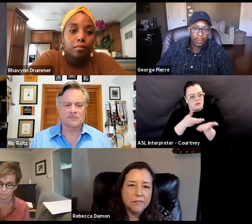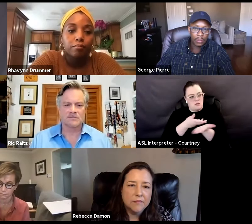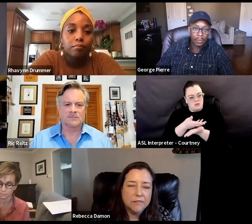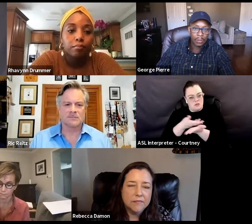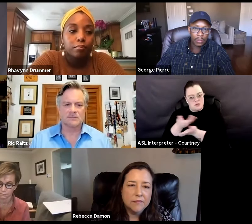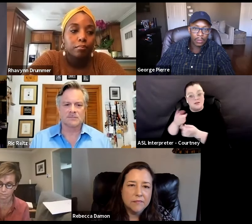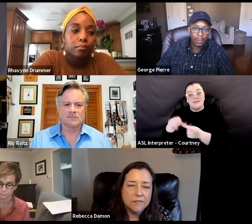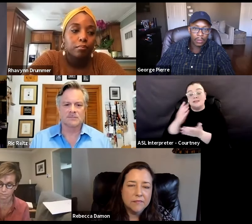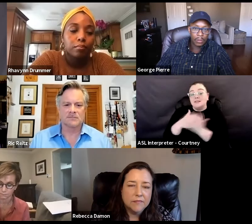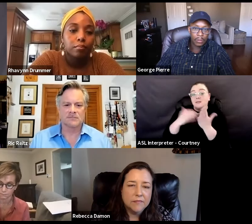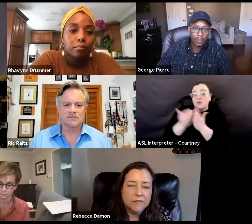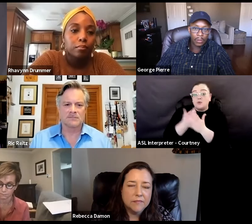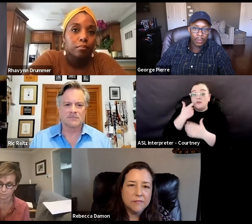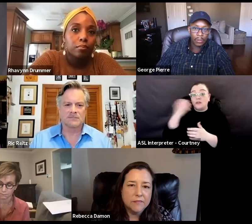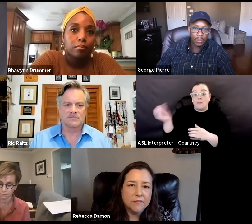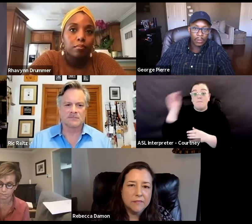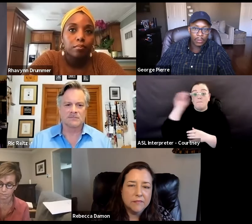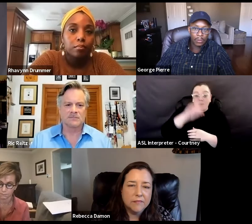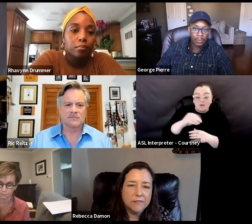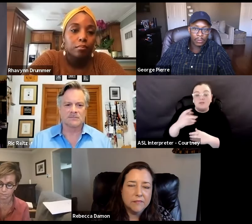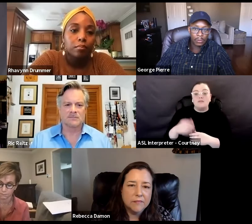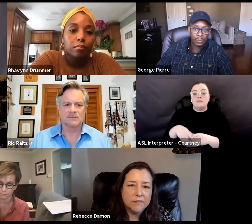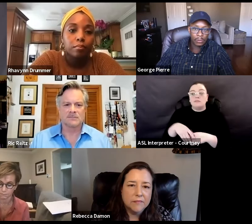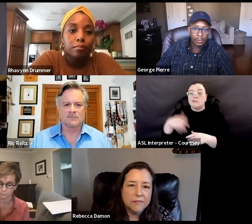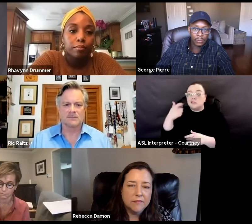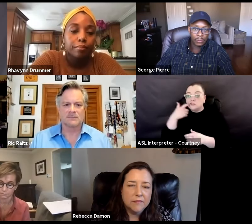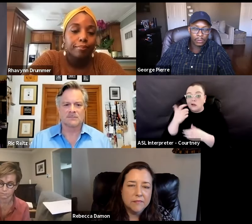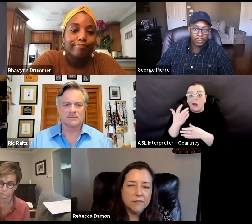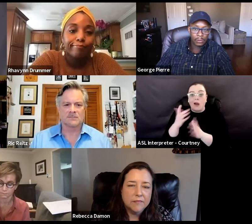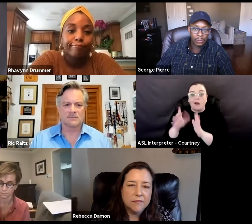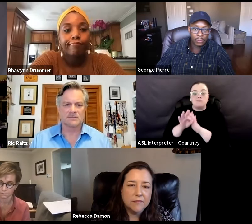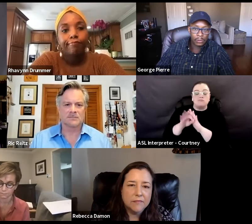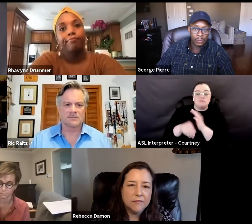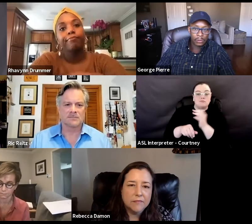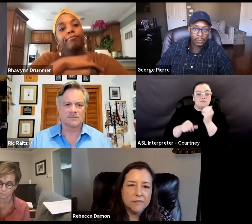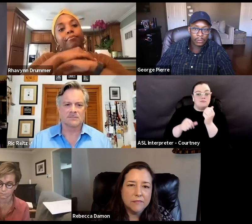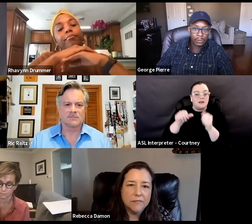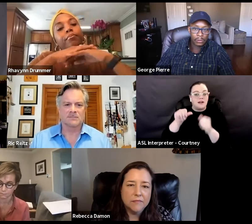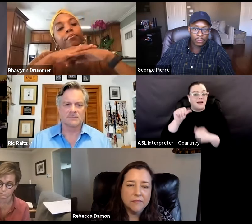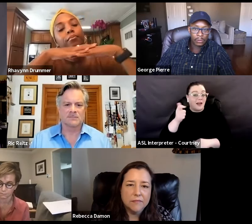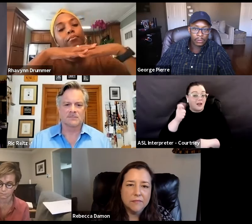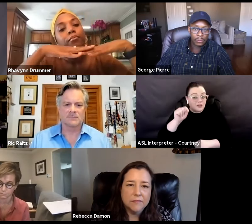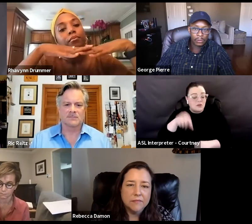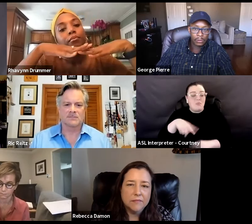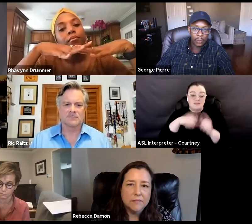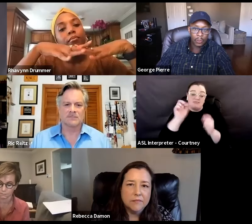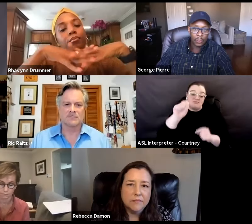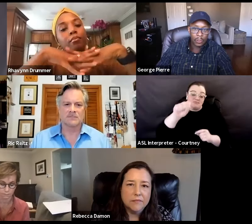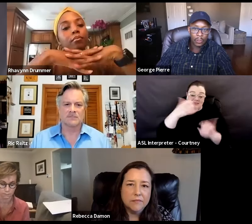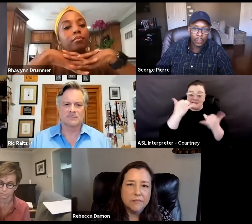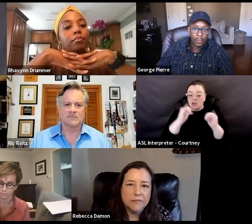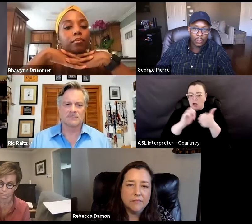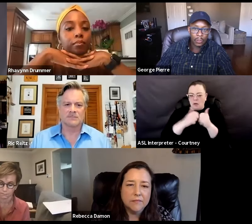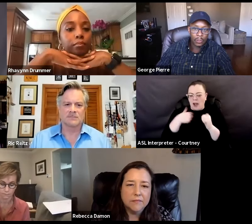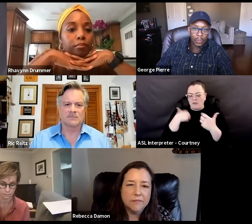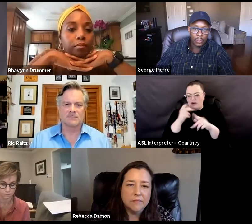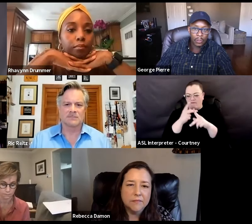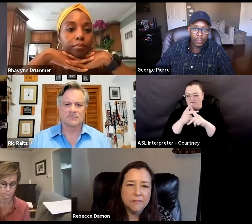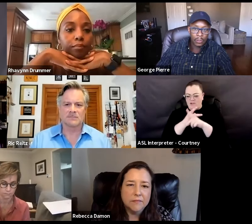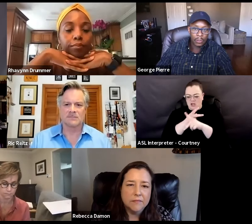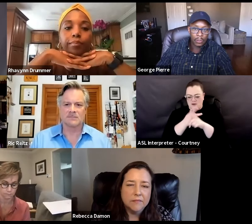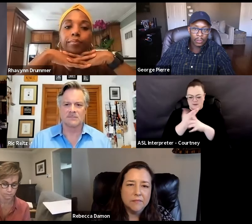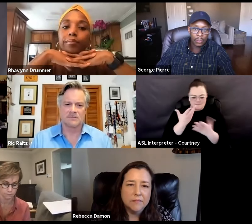have picked up representation. But it is still a problem that I'm still trying to figure out. And I think George and